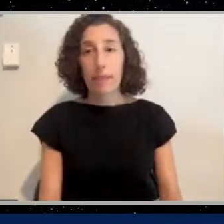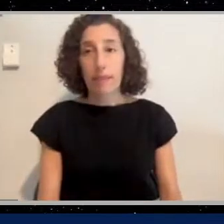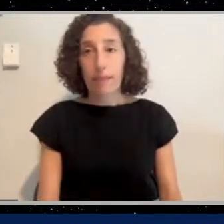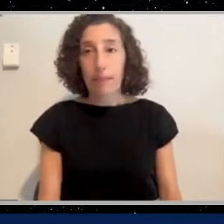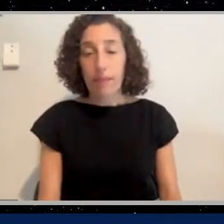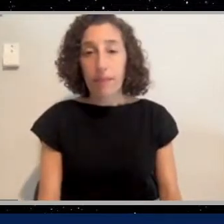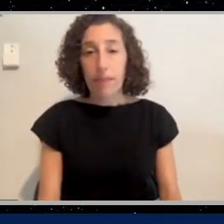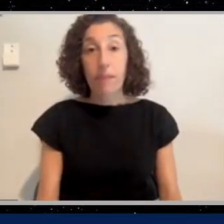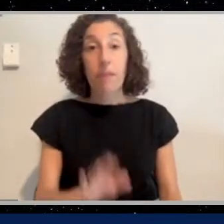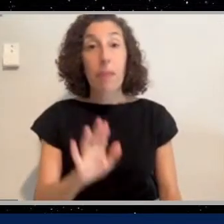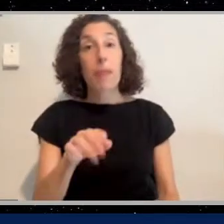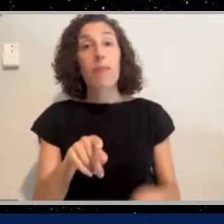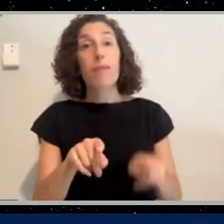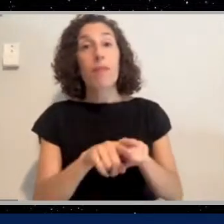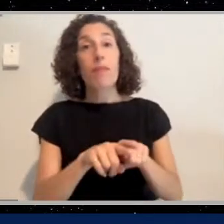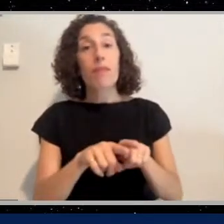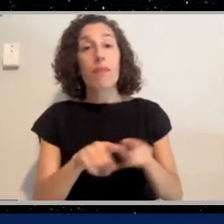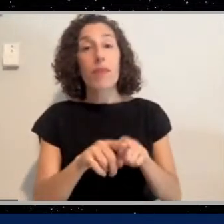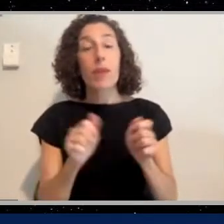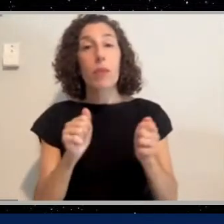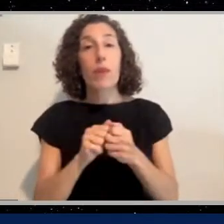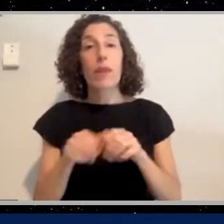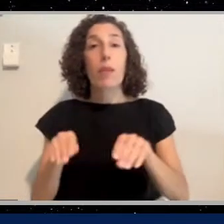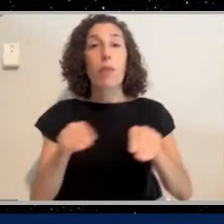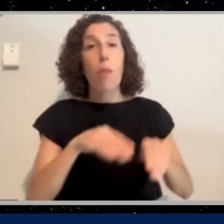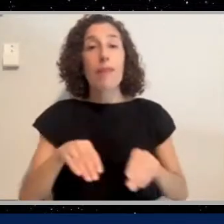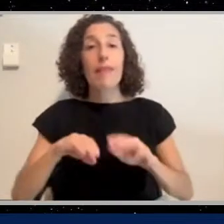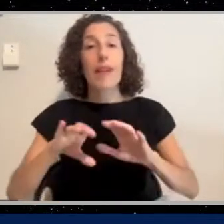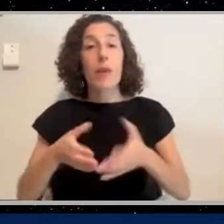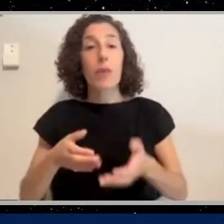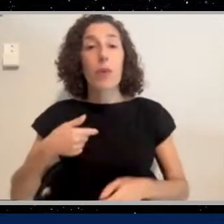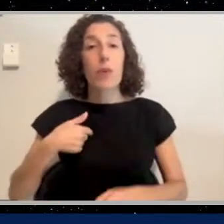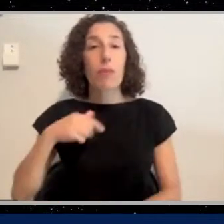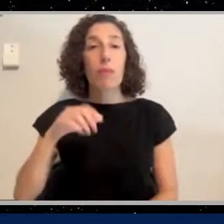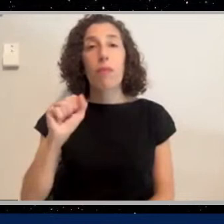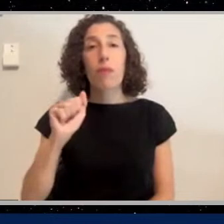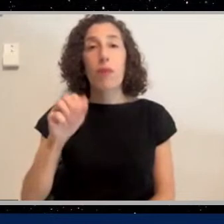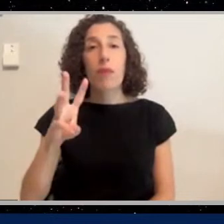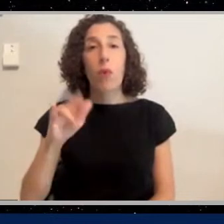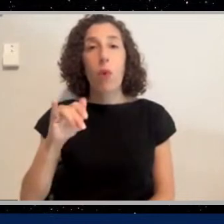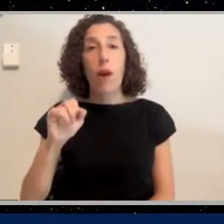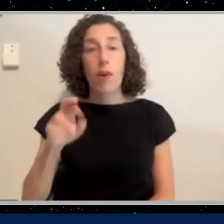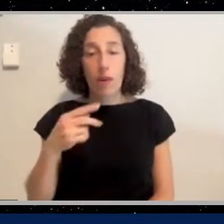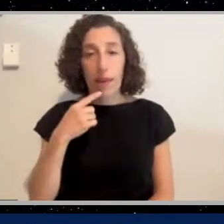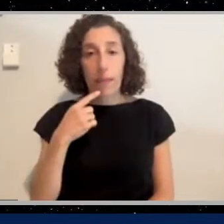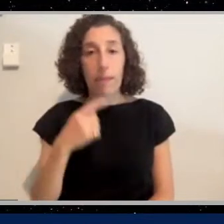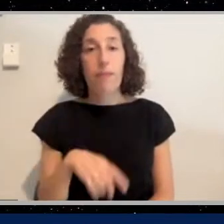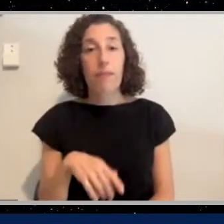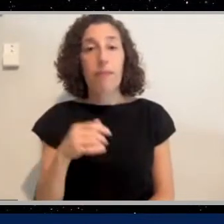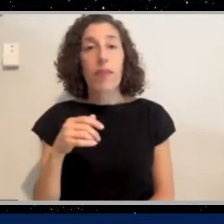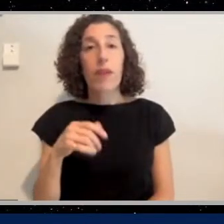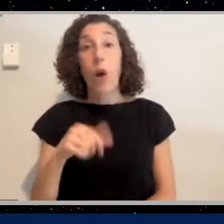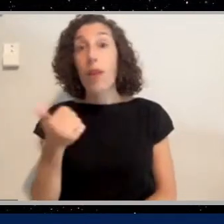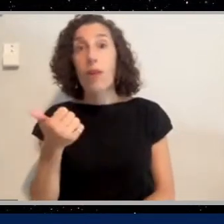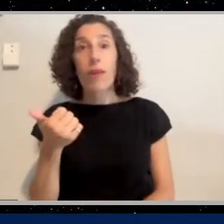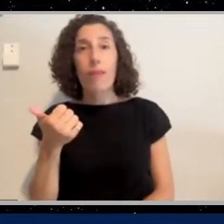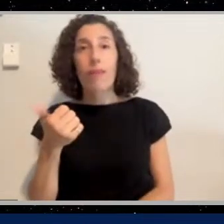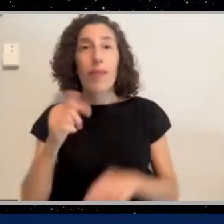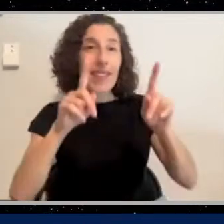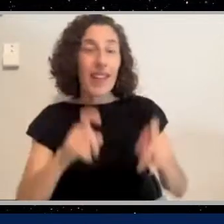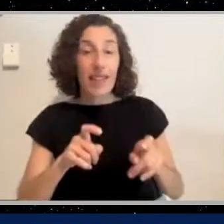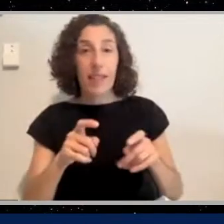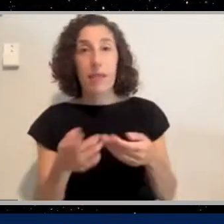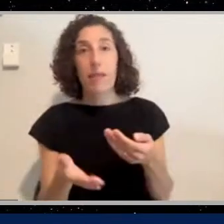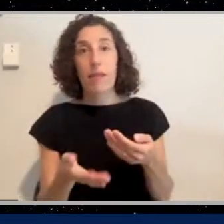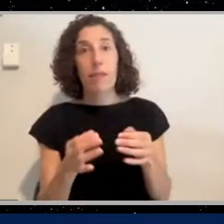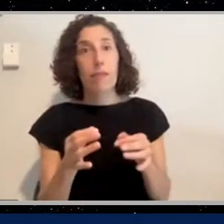other things that's being worked on by the mobility crew for the second flight is, let's say you want to perform a task, how are you going to stay in